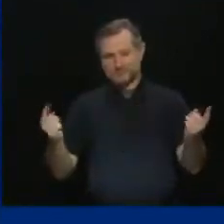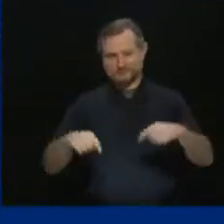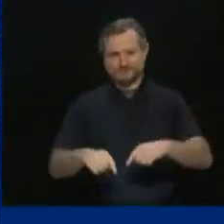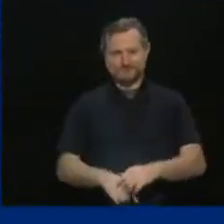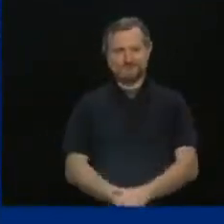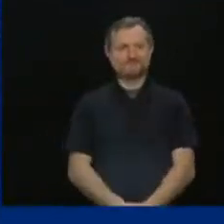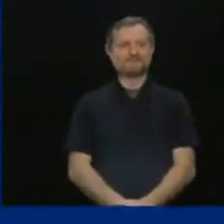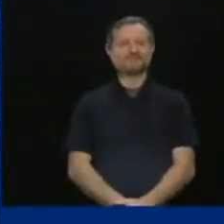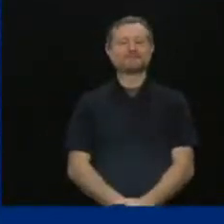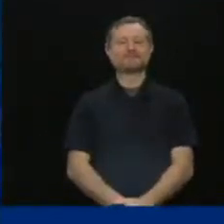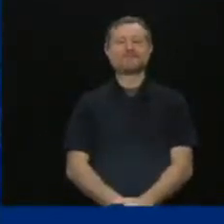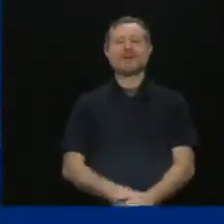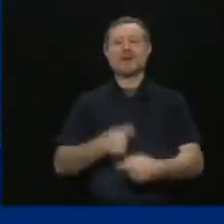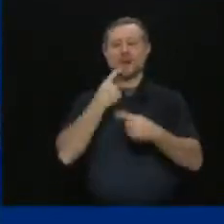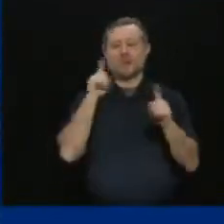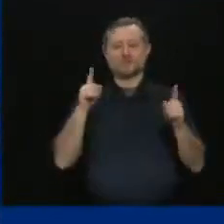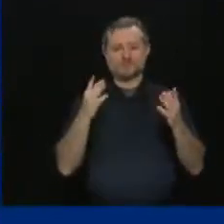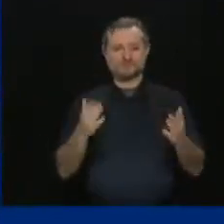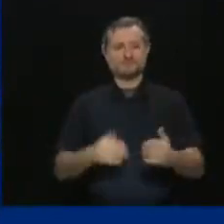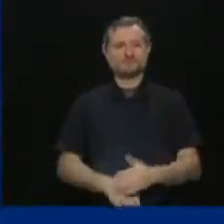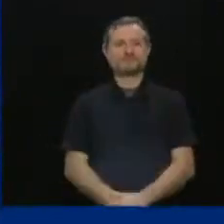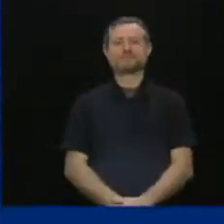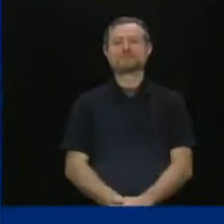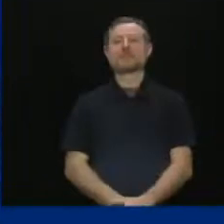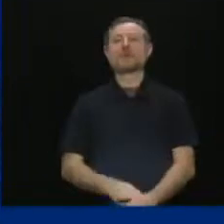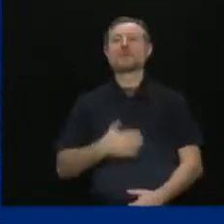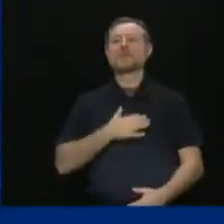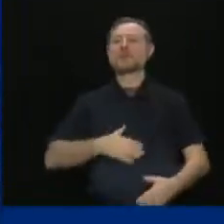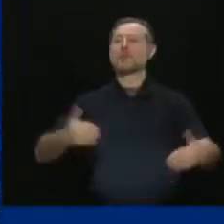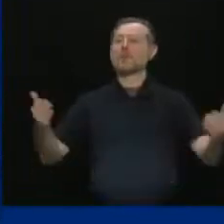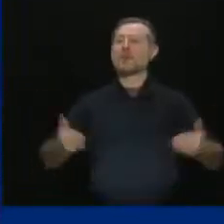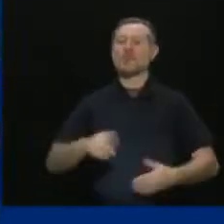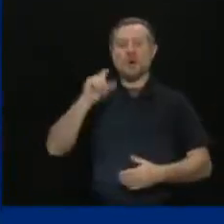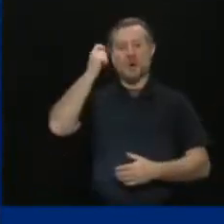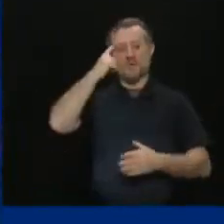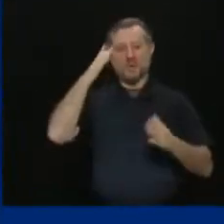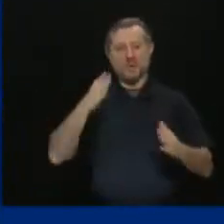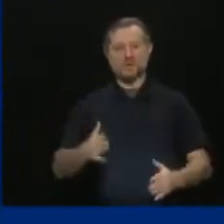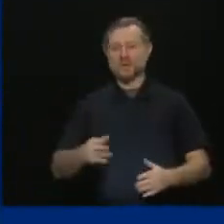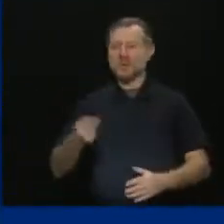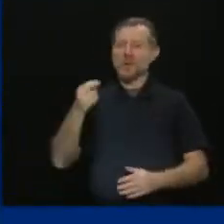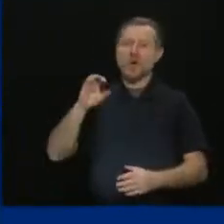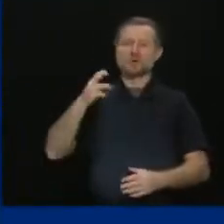Ladies and gentlemen, please welcome Governor Kathy Hochul.